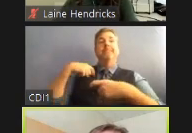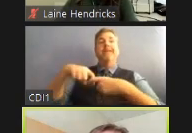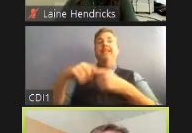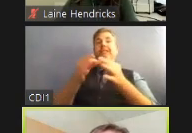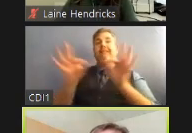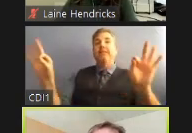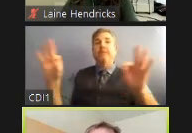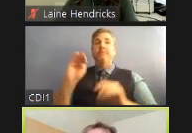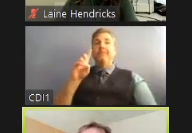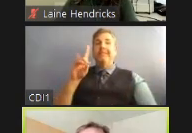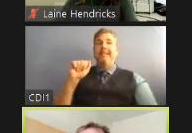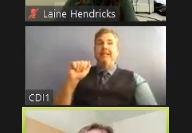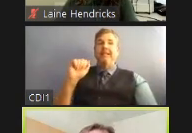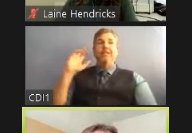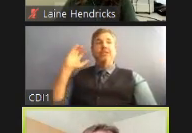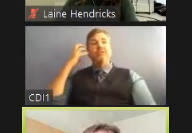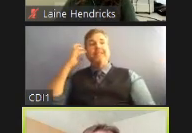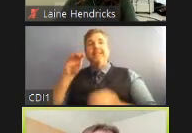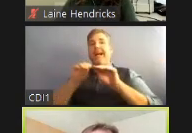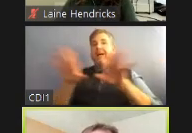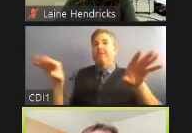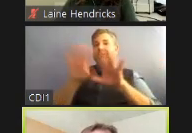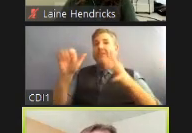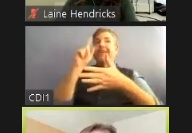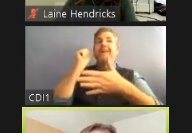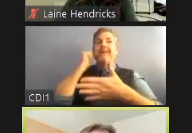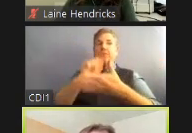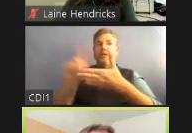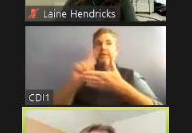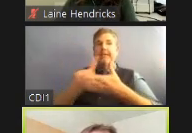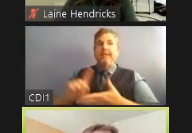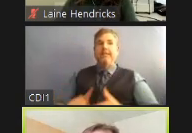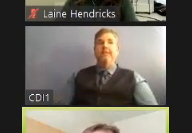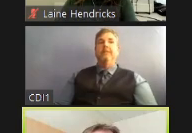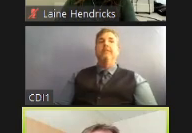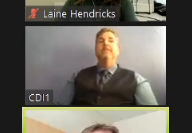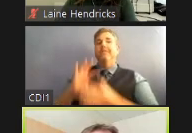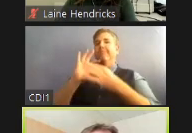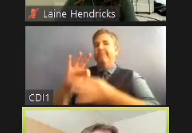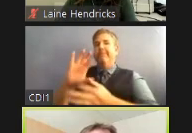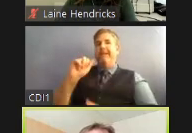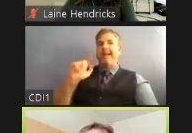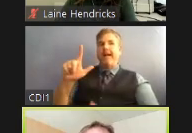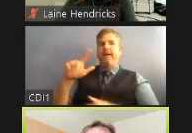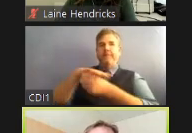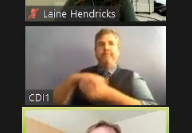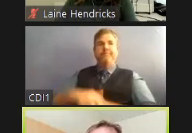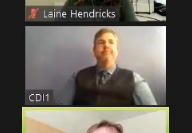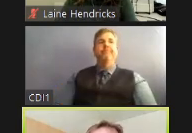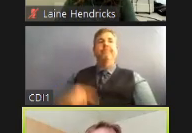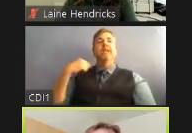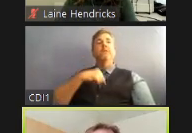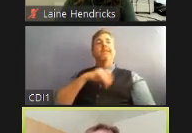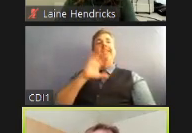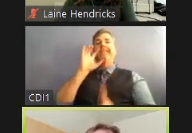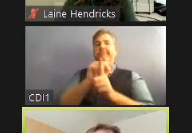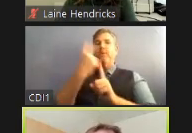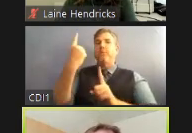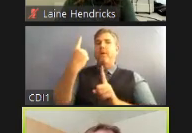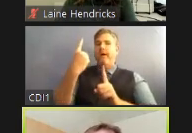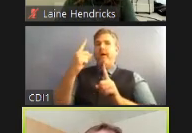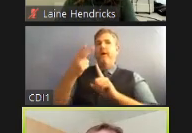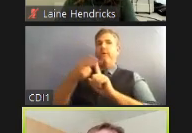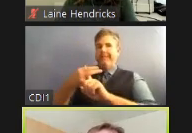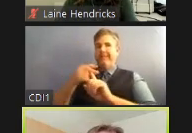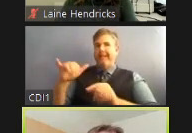multiple programs. We, as I mentioned, secured a hotel on the Canal for quarantine and isolation. We've improved testing access. There's